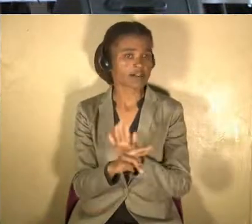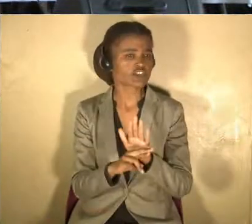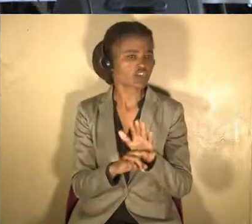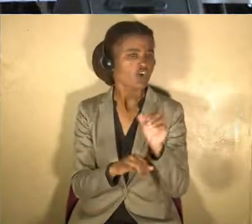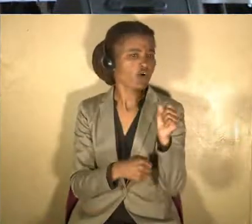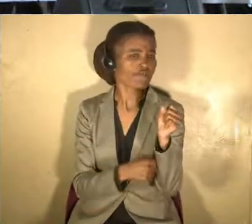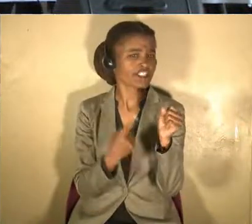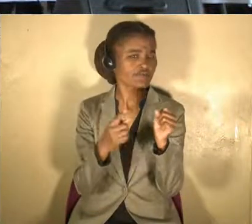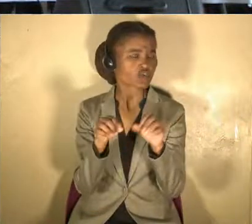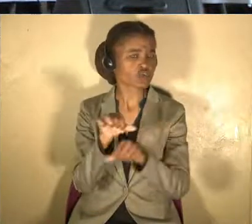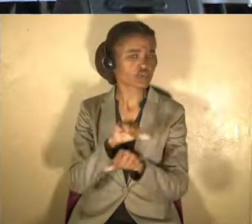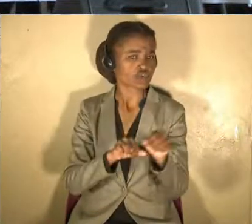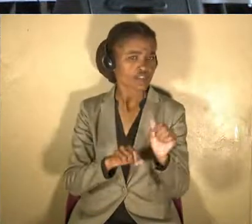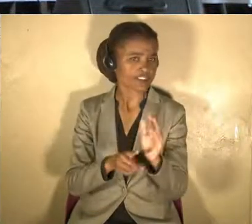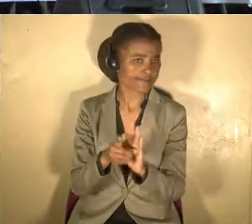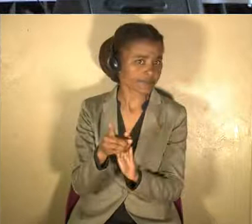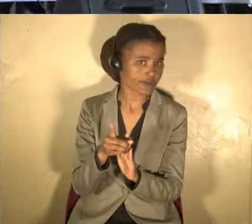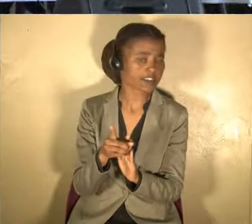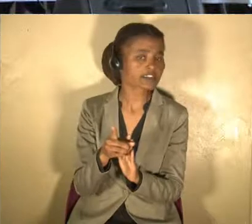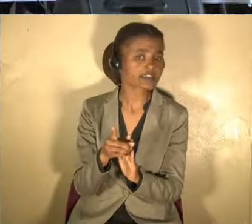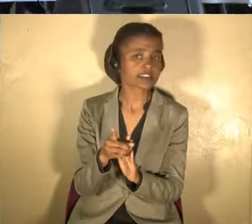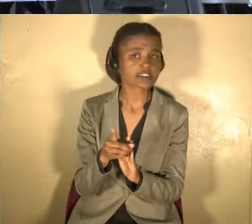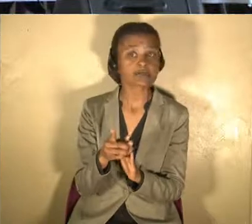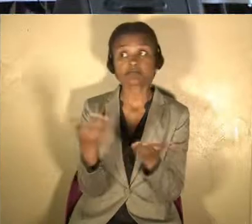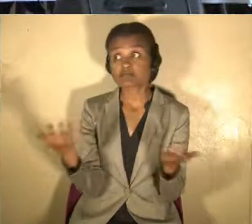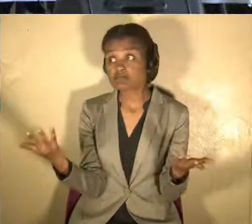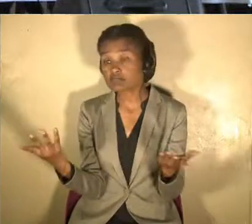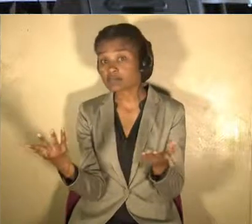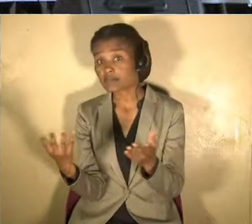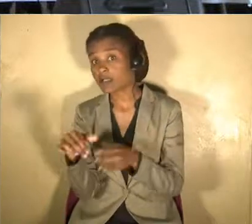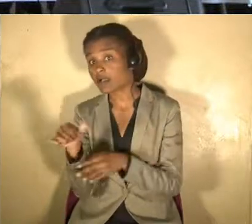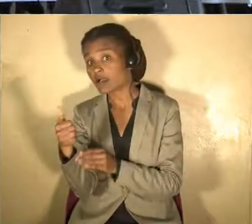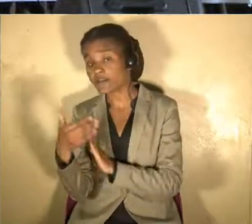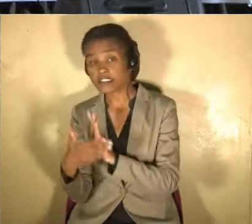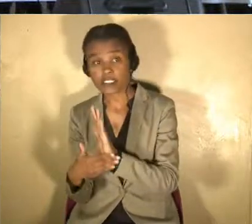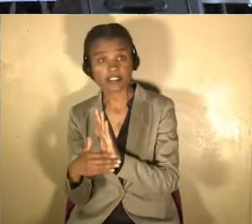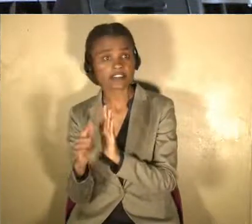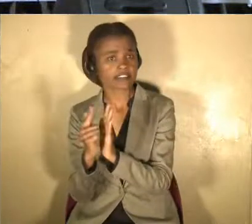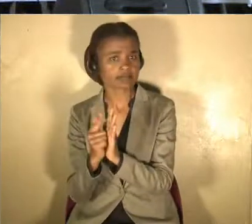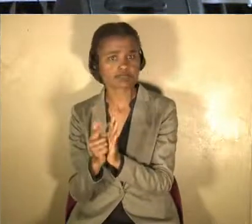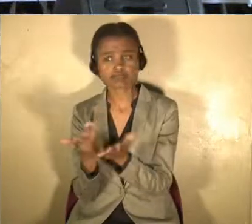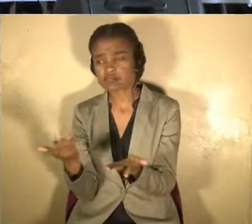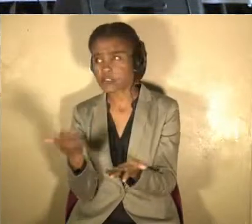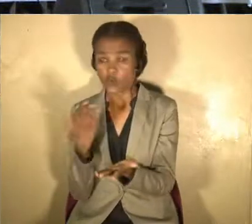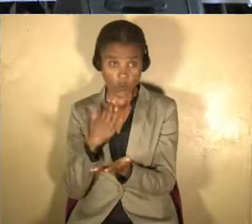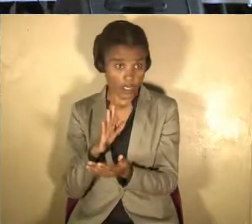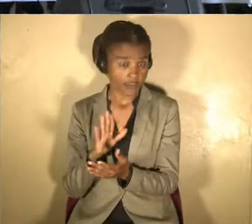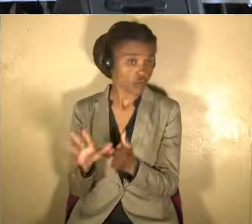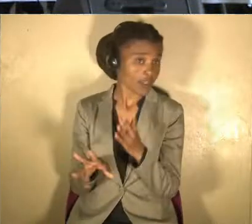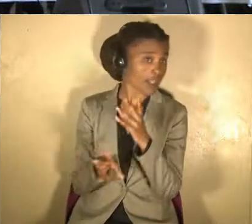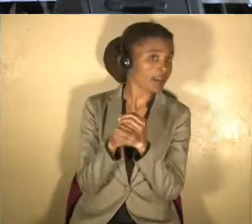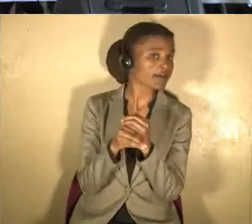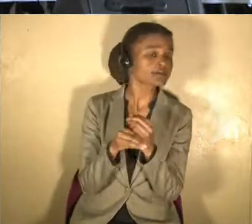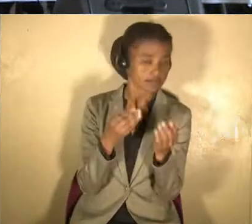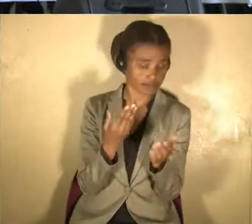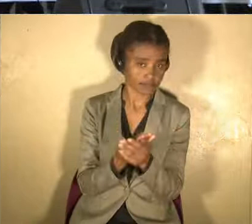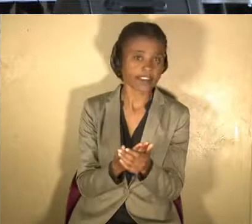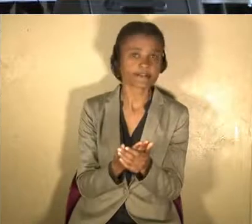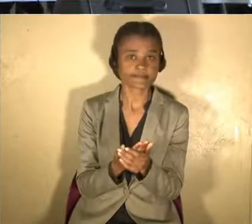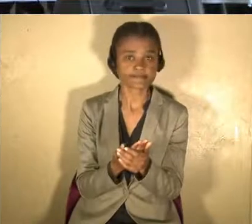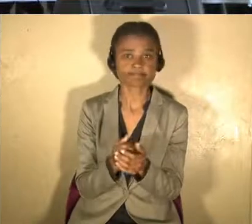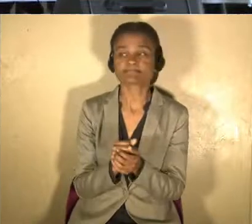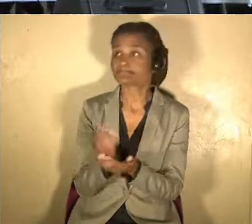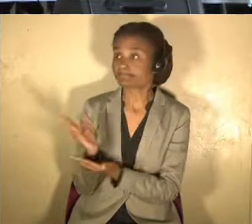national and legal, if there's a need to intervene, the responses, Ditla Kwahala. Over to